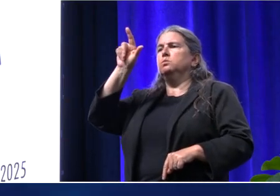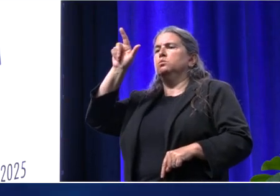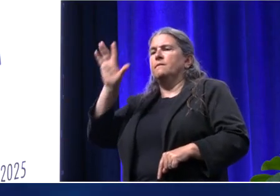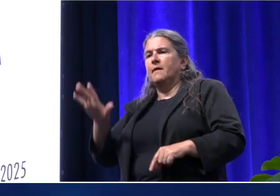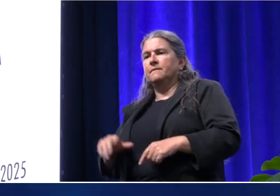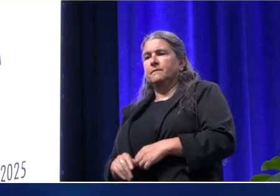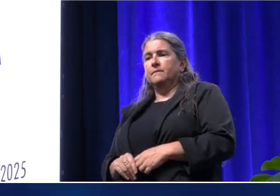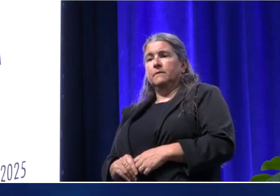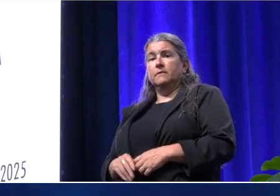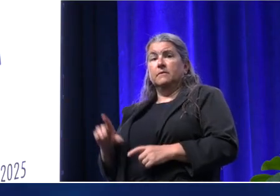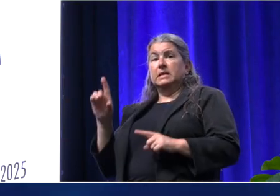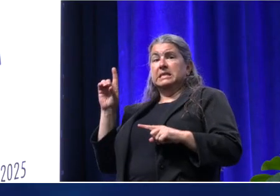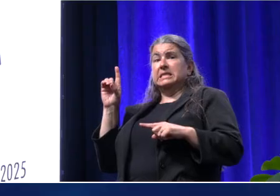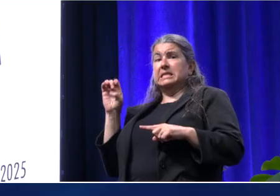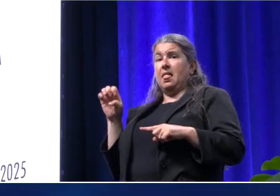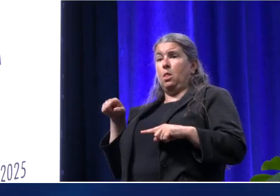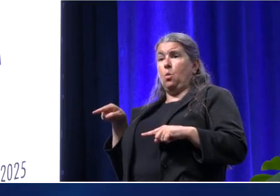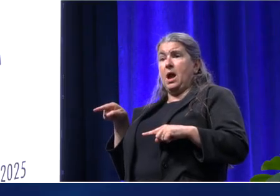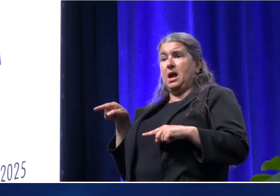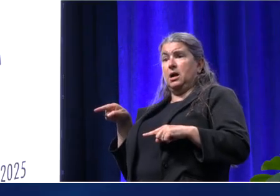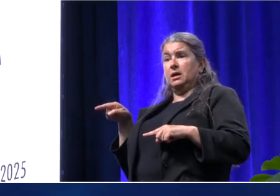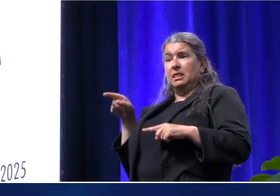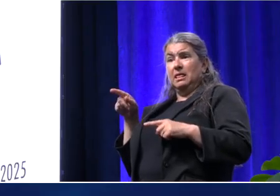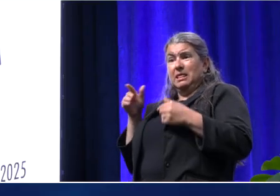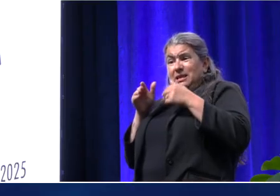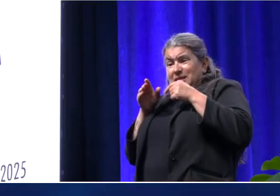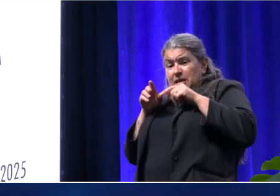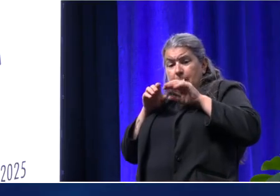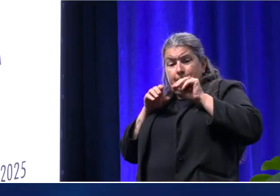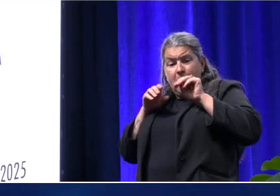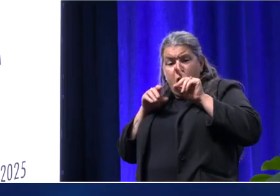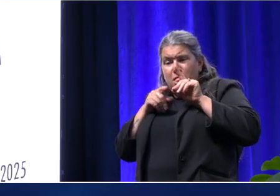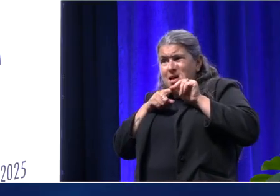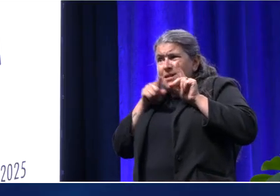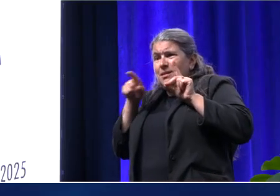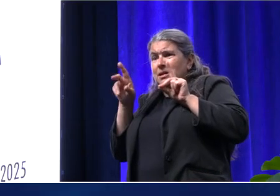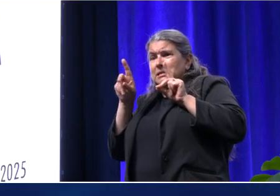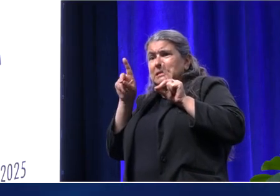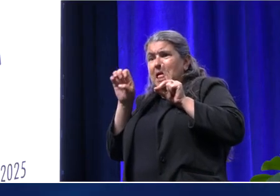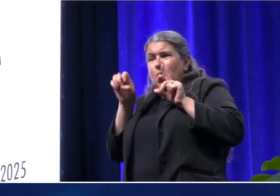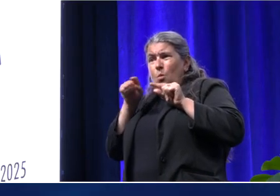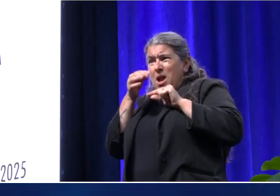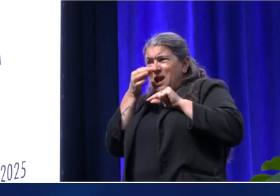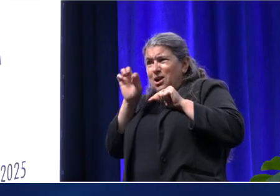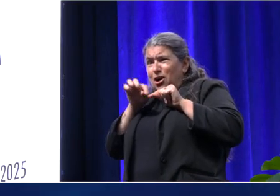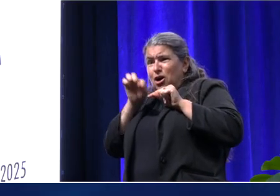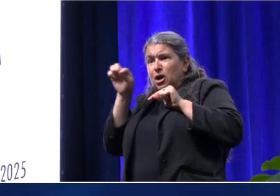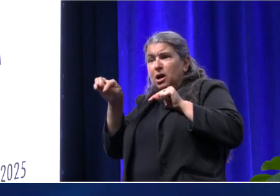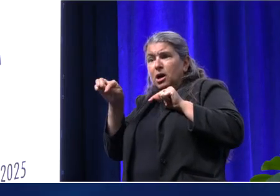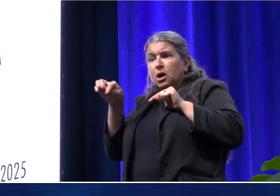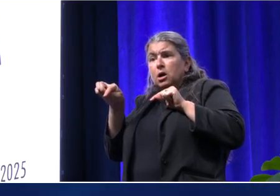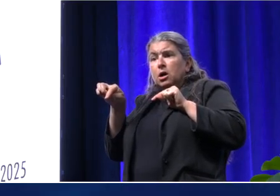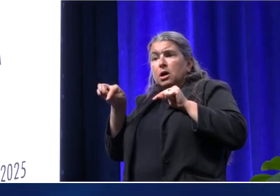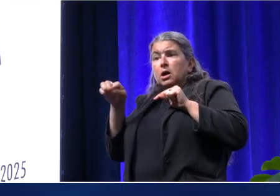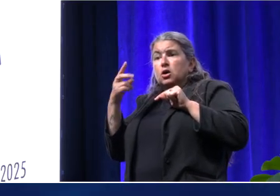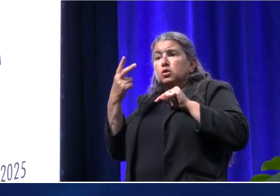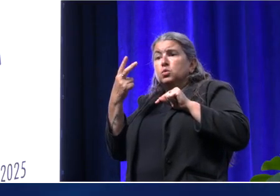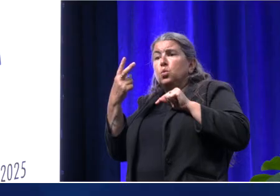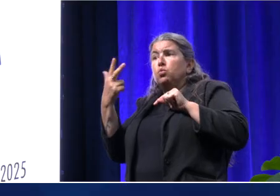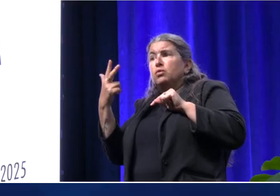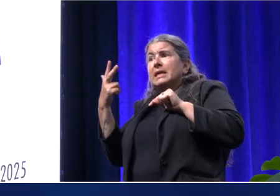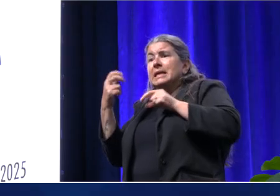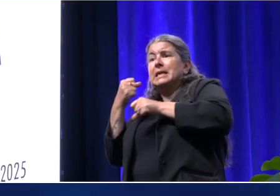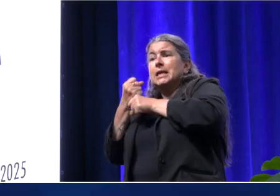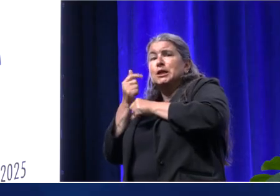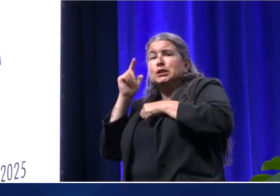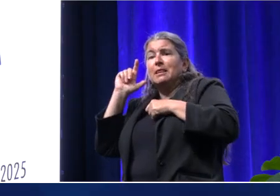Delaware looks like, literally next door, right? Their peak was actually 2 or 3 years after Maryland's peak,